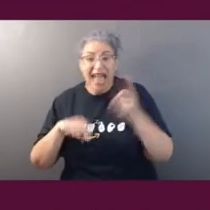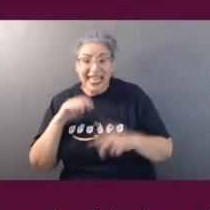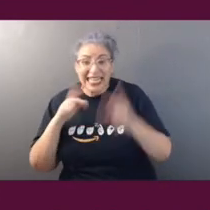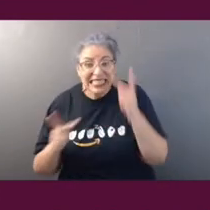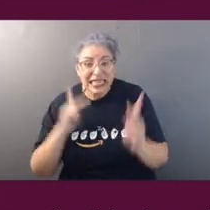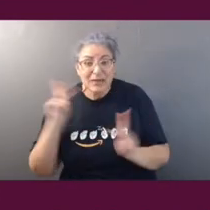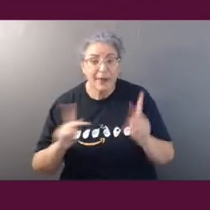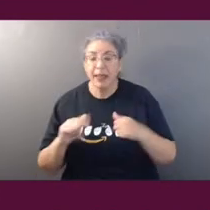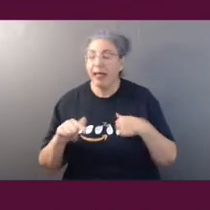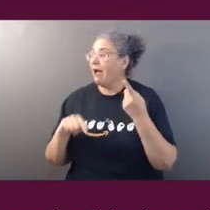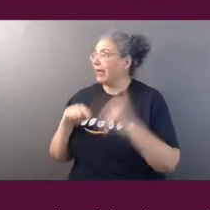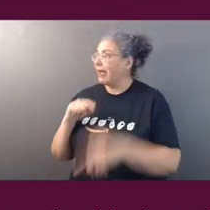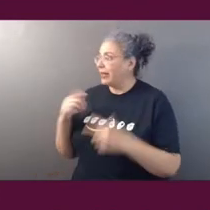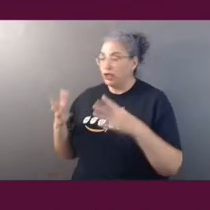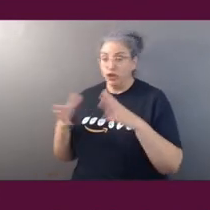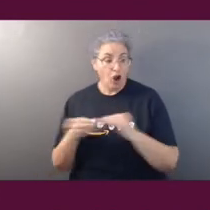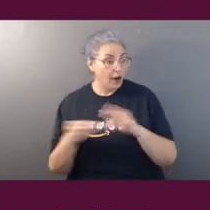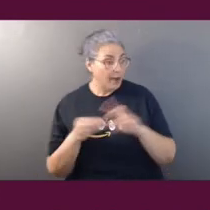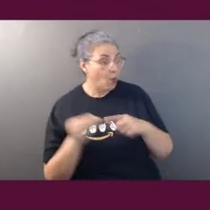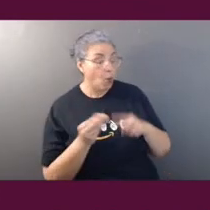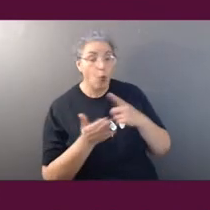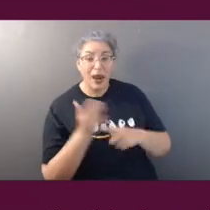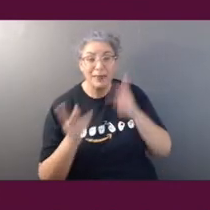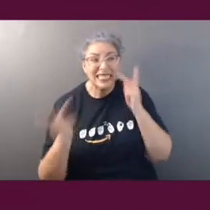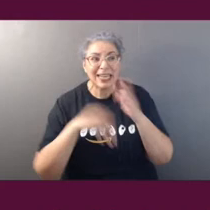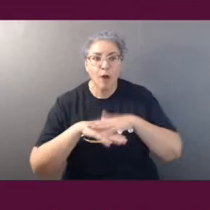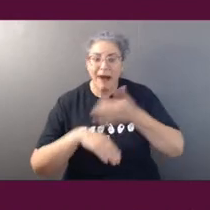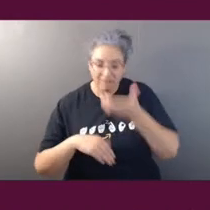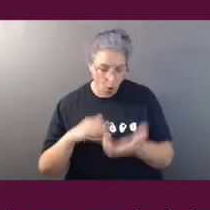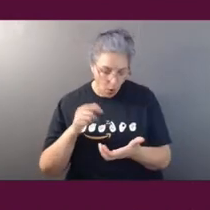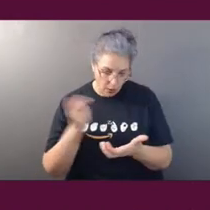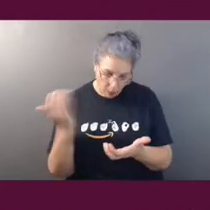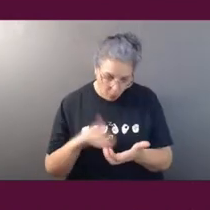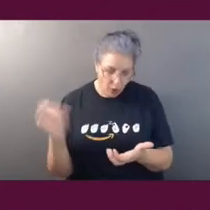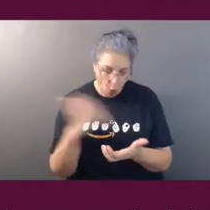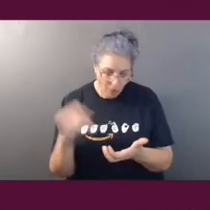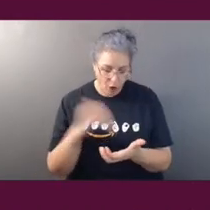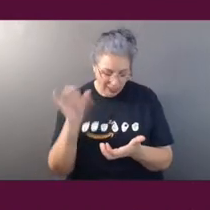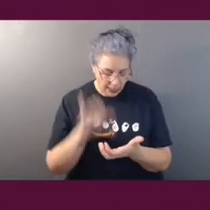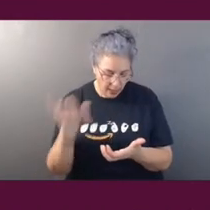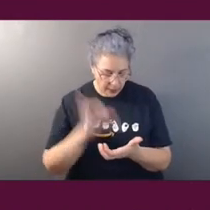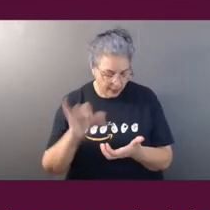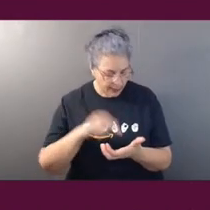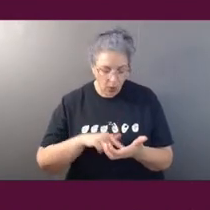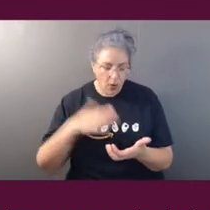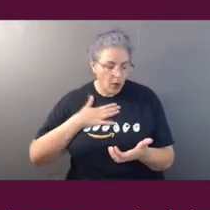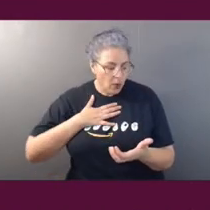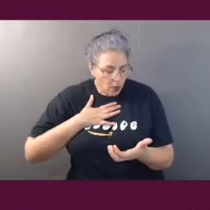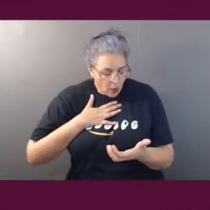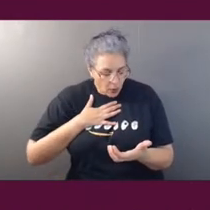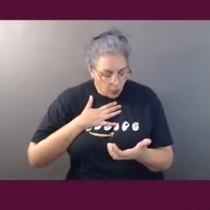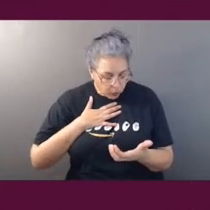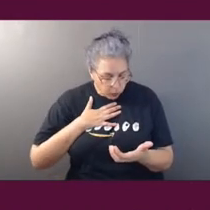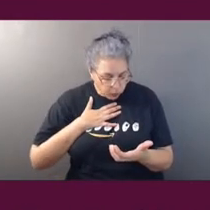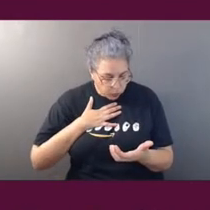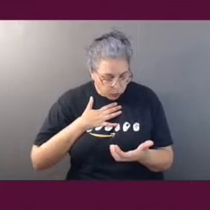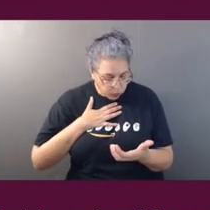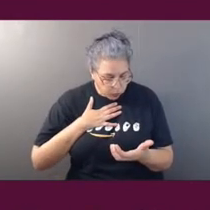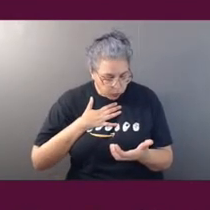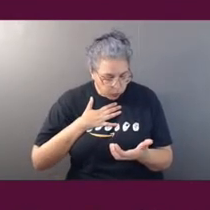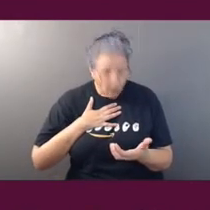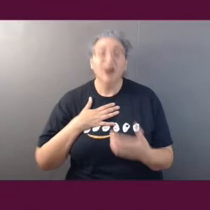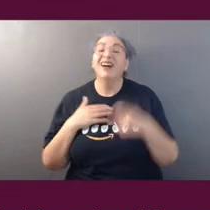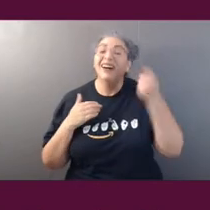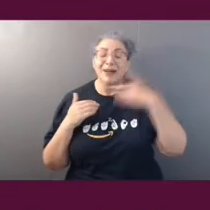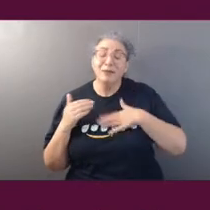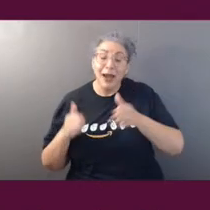to talk about what I'm seeing on this phone that is so hard for my heart again and again and again. And then when I go